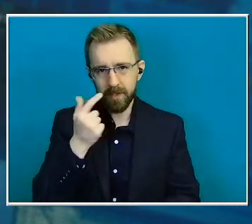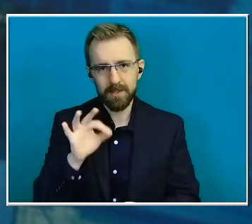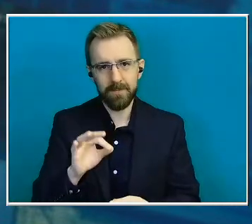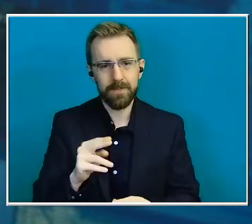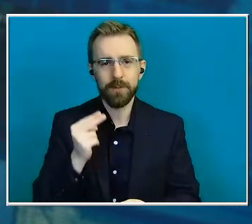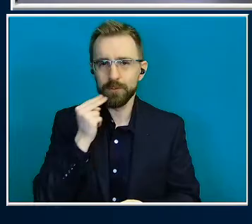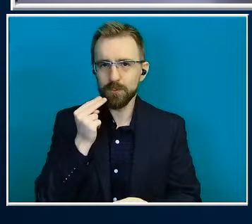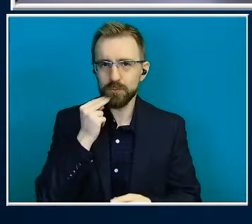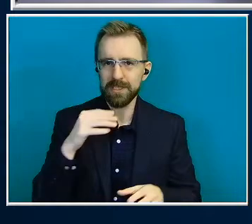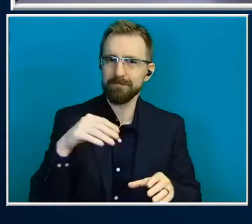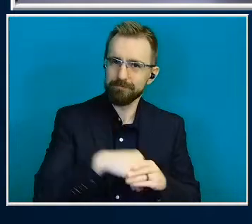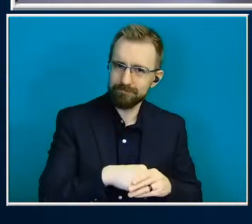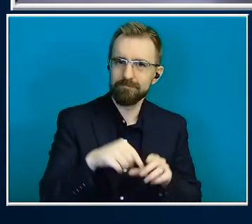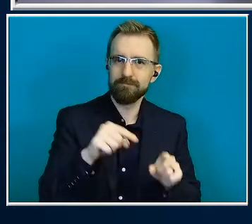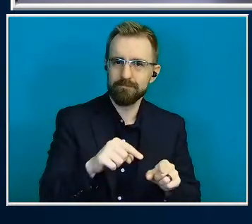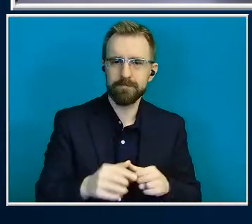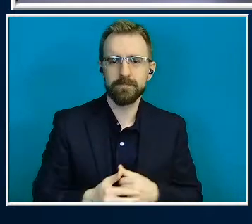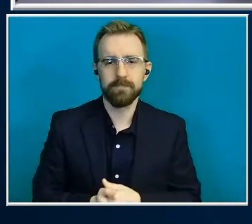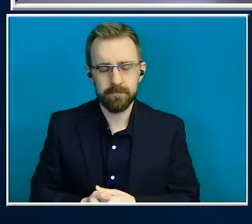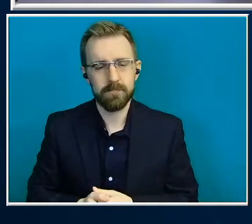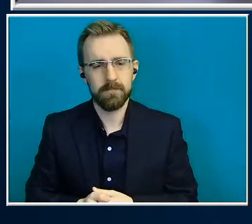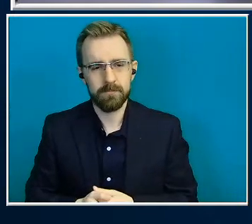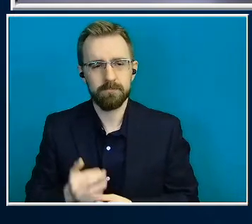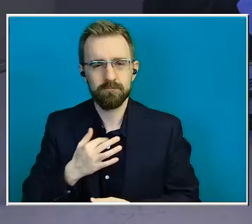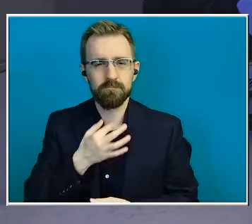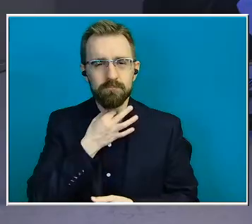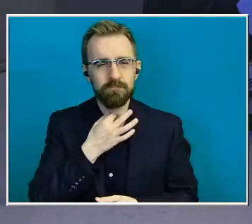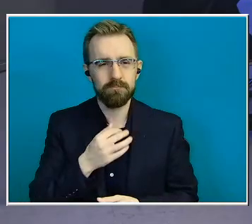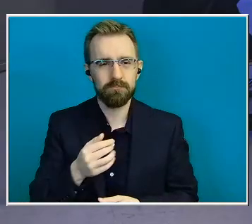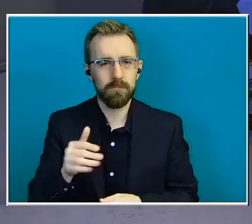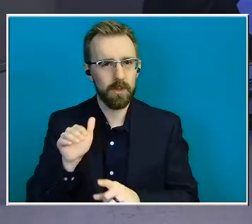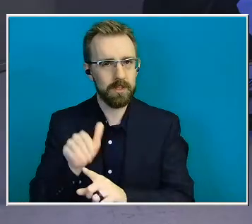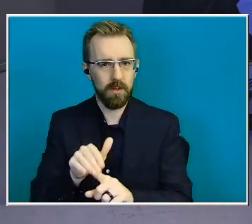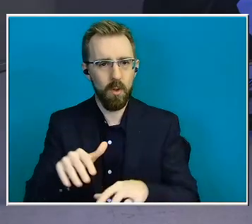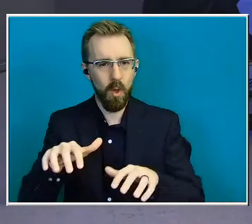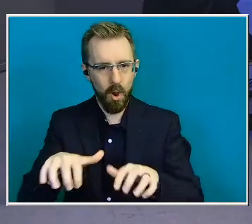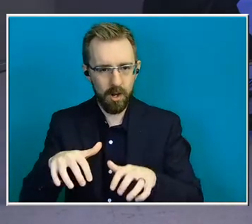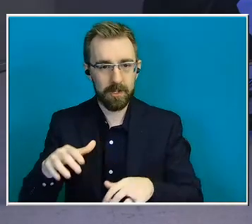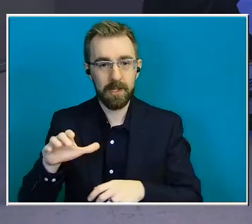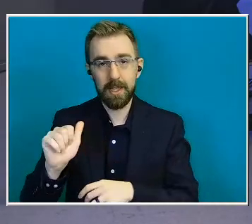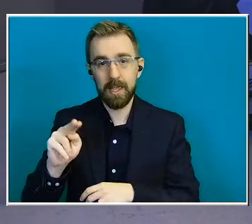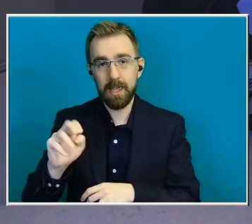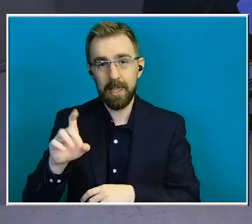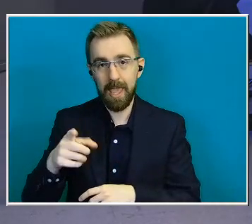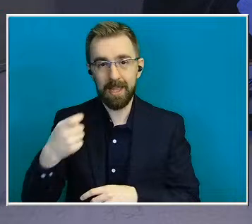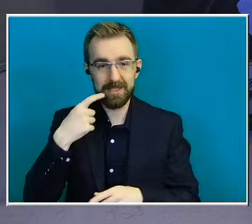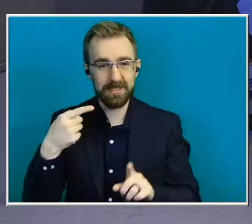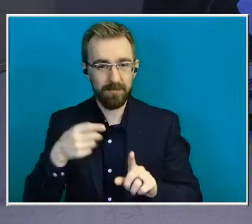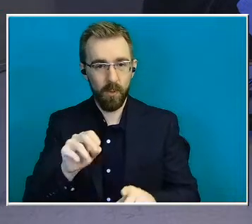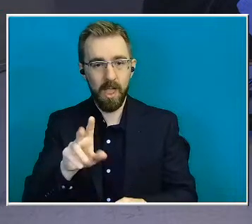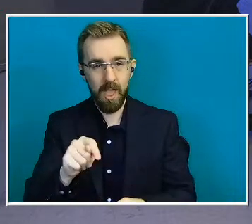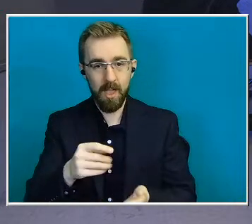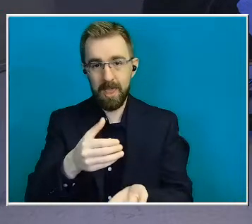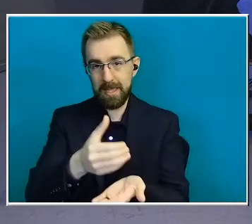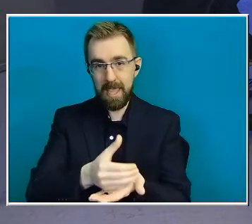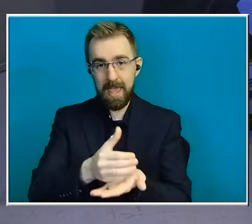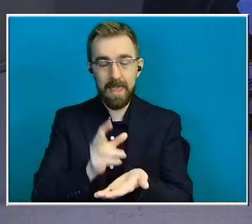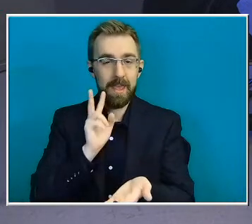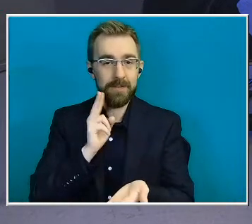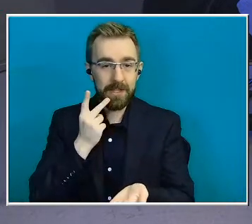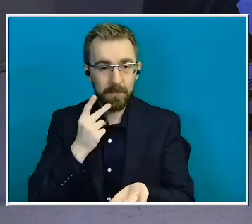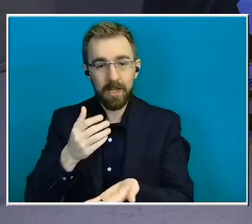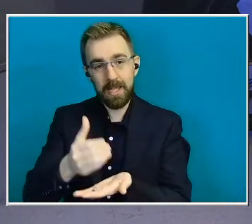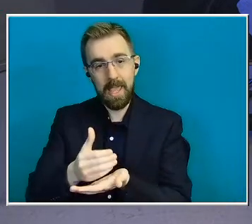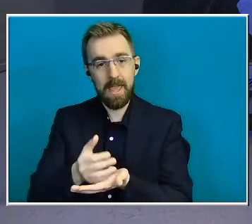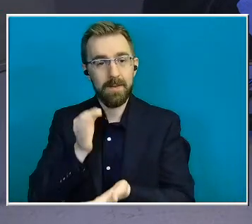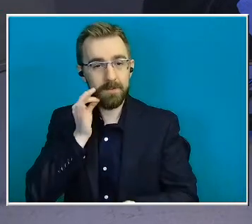density. And I would remind our audience that, canned, as you've just pointed out, canned vegetables and canned fruits often have